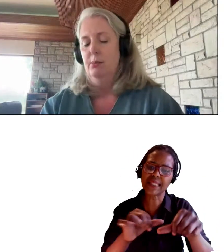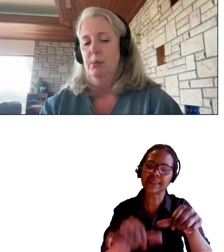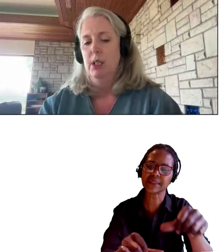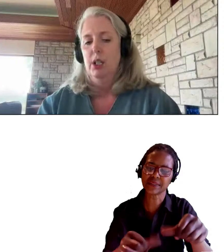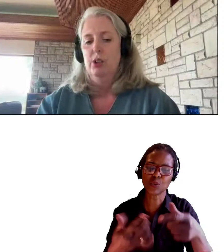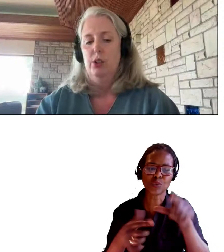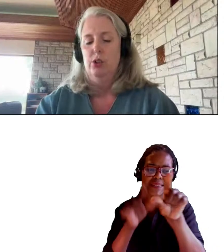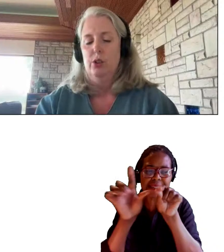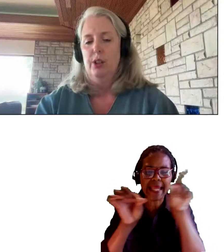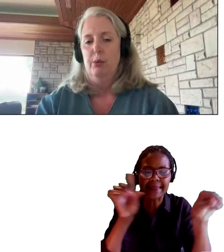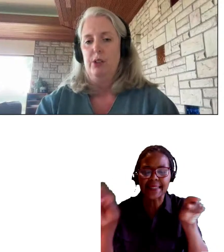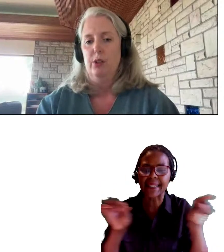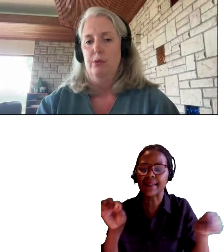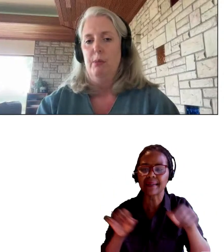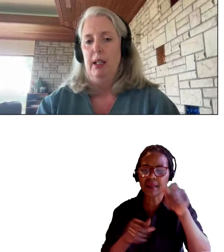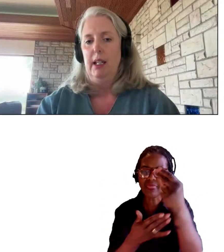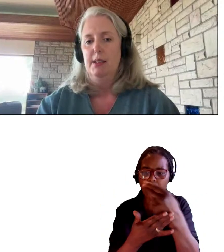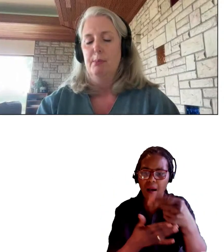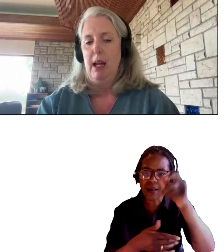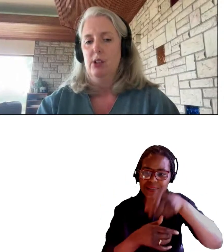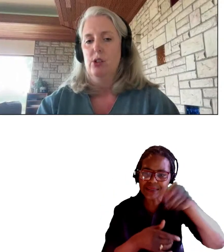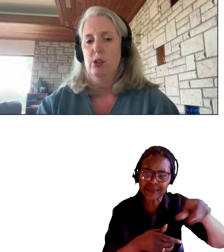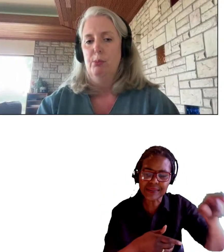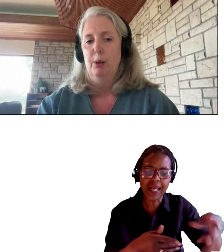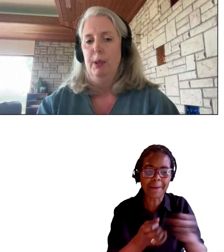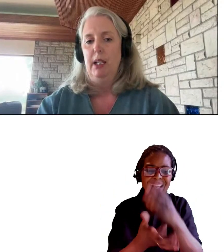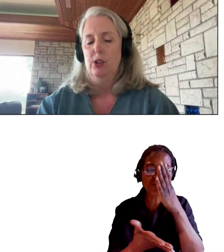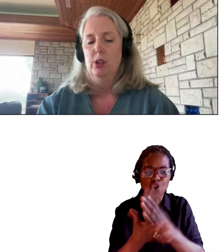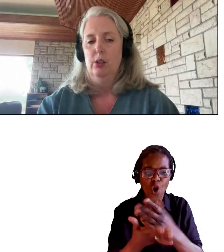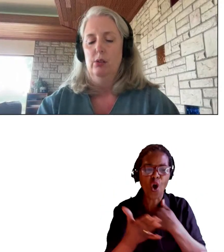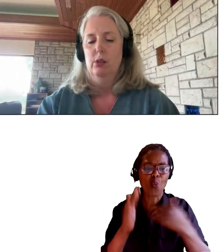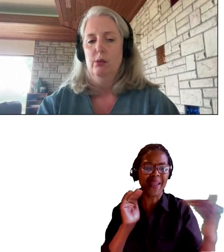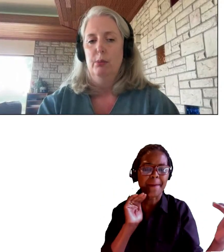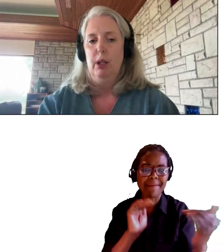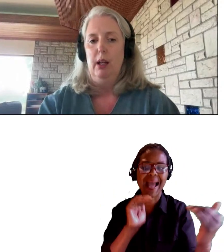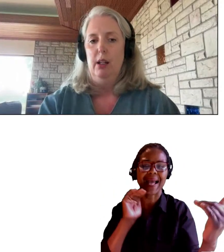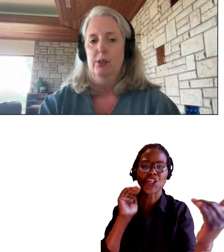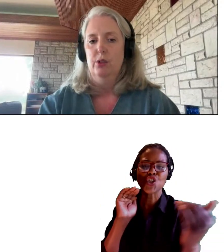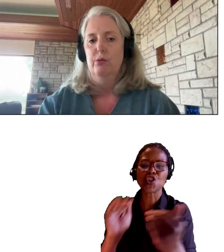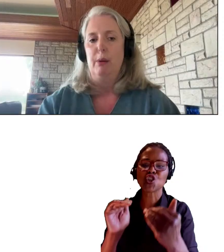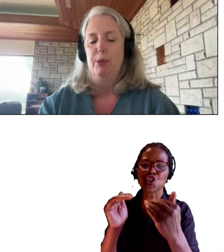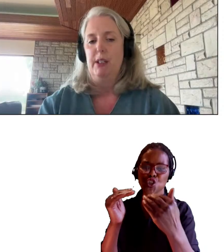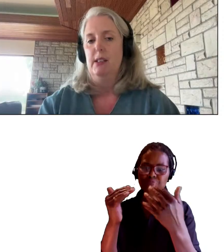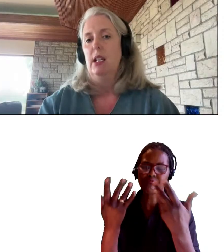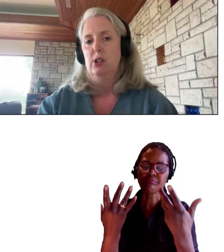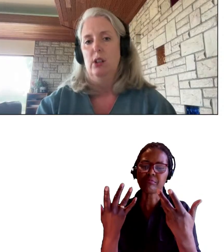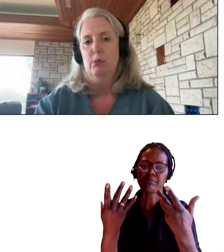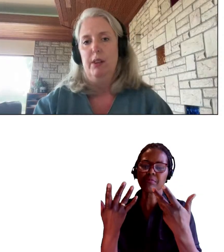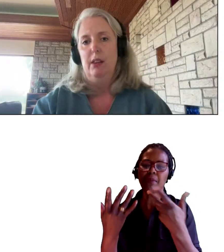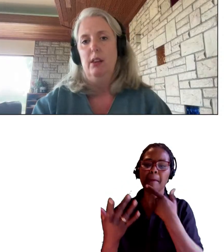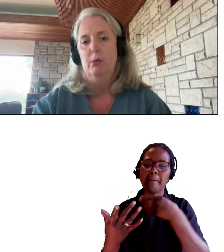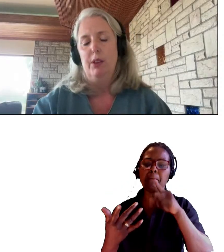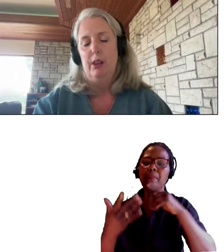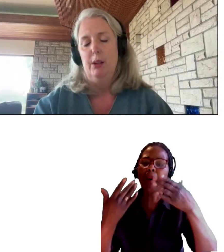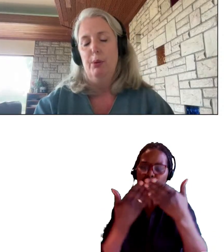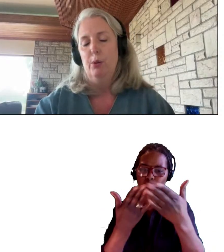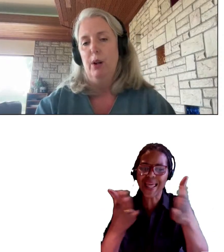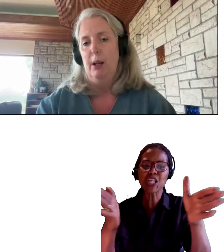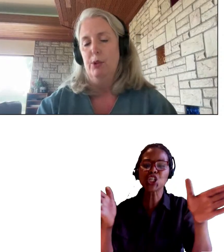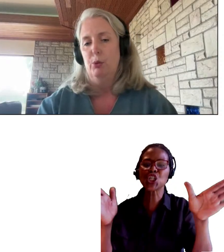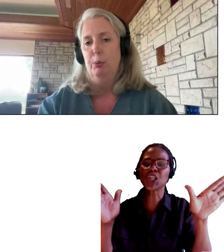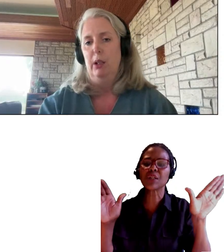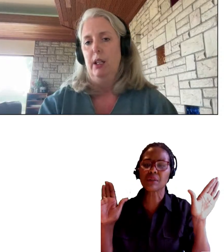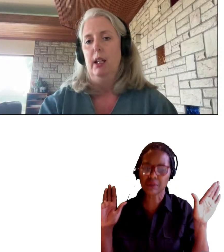artists, to ensure that we sort of at least match population sort of representation within